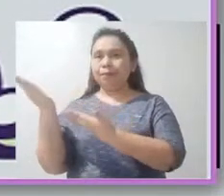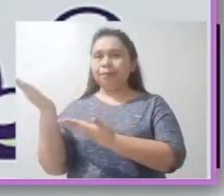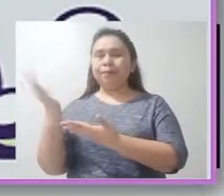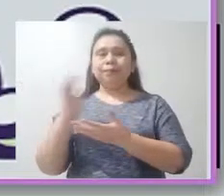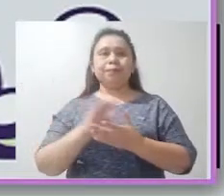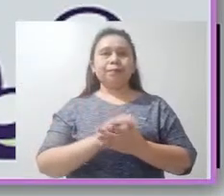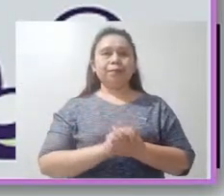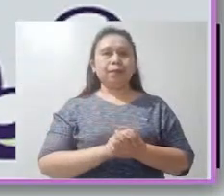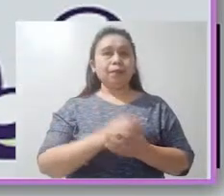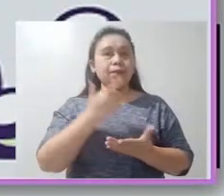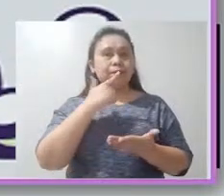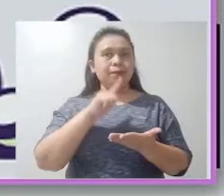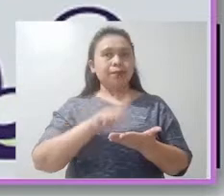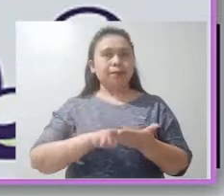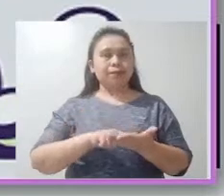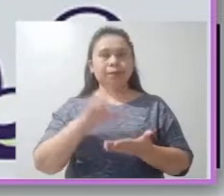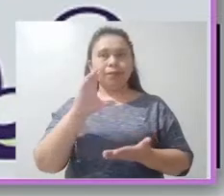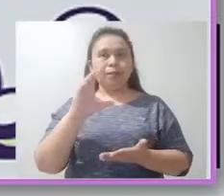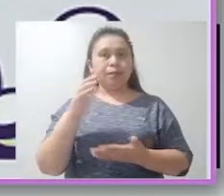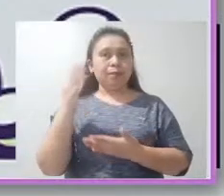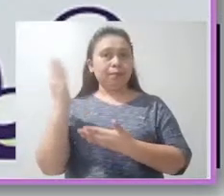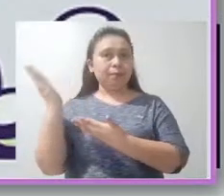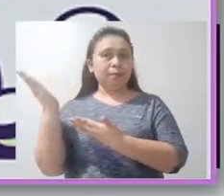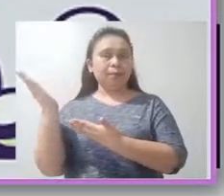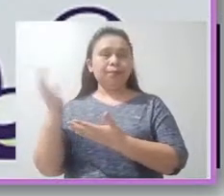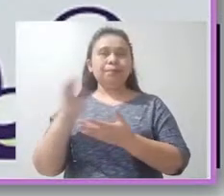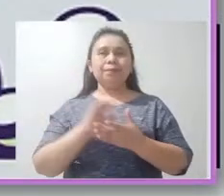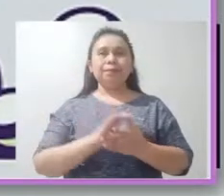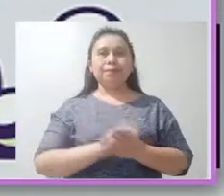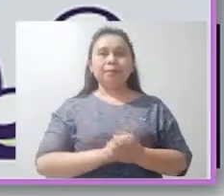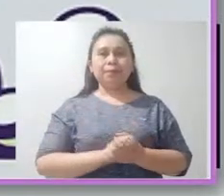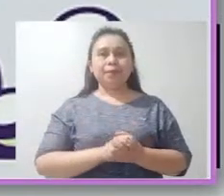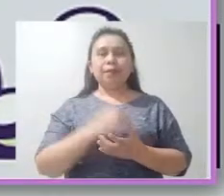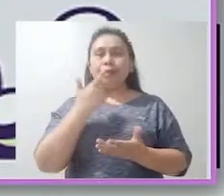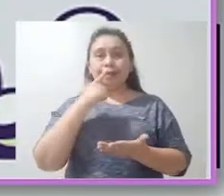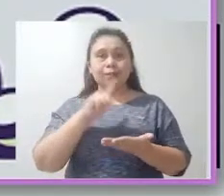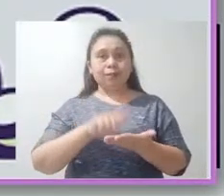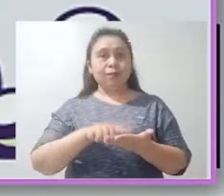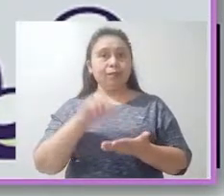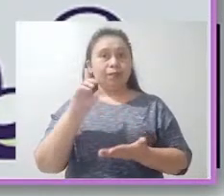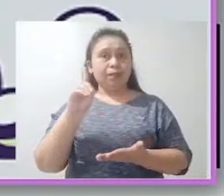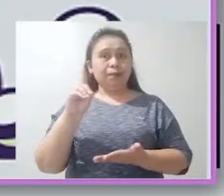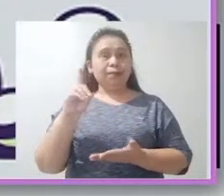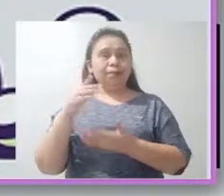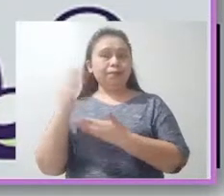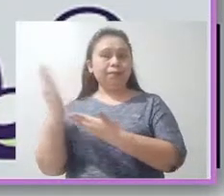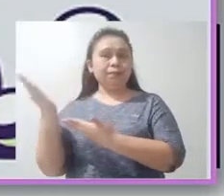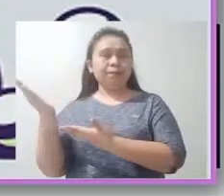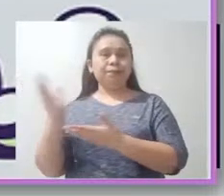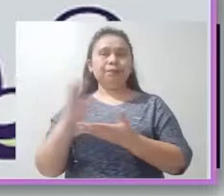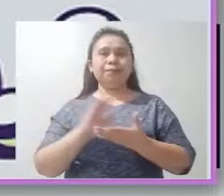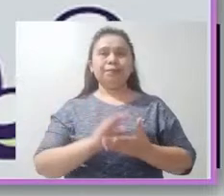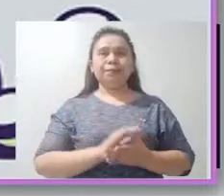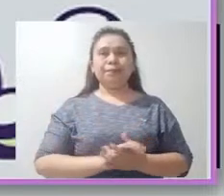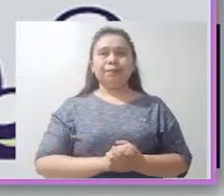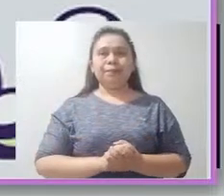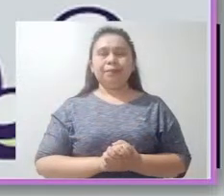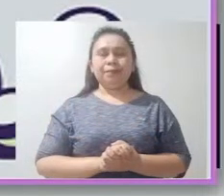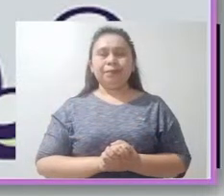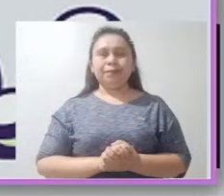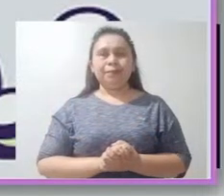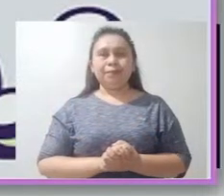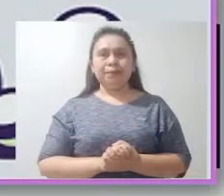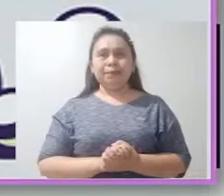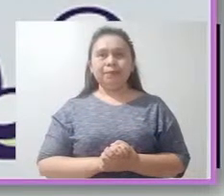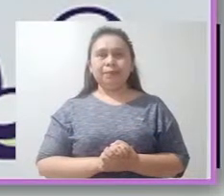beaker. Letter C, Erlenmeyer flask. Letter D, graduated cylinder.